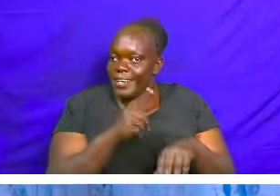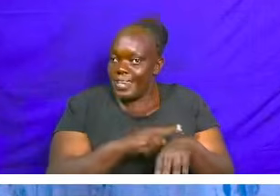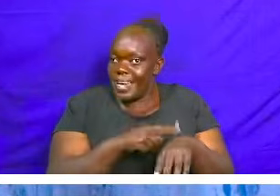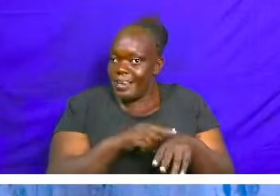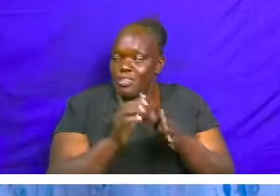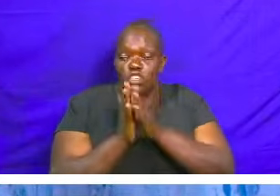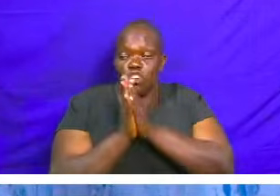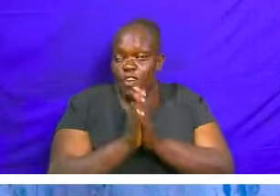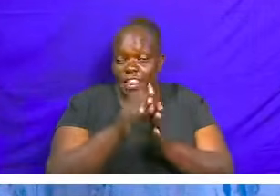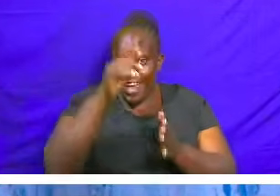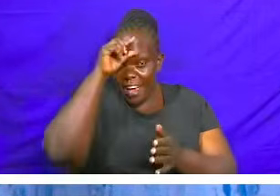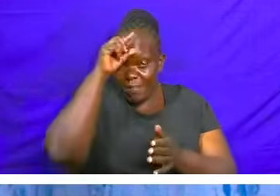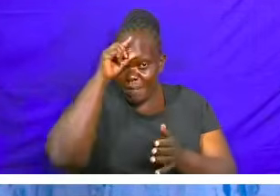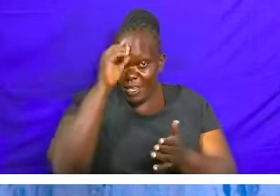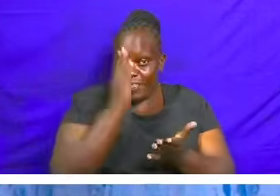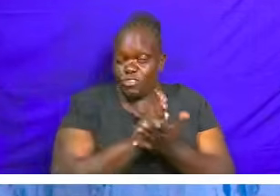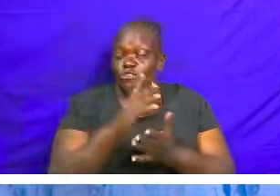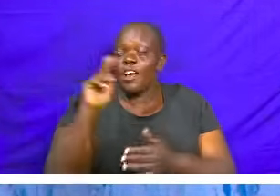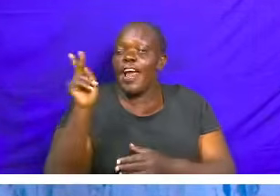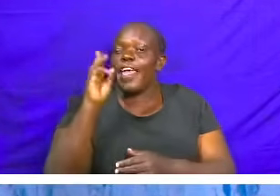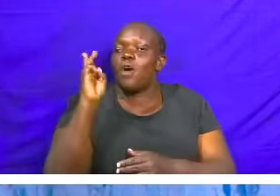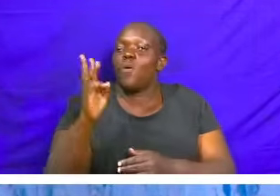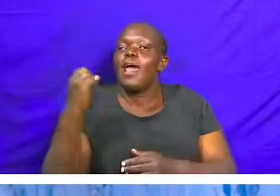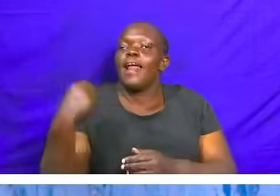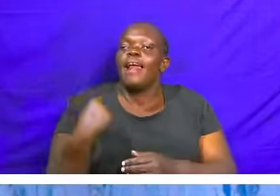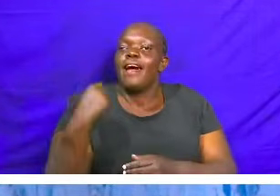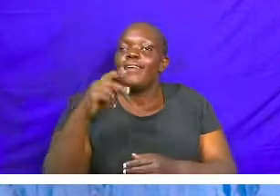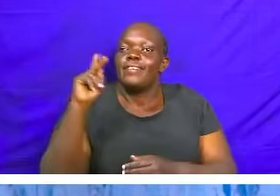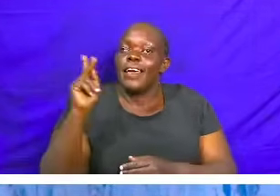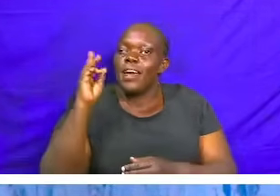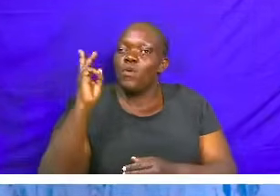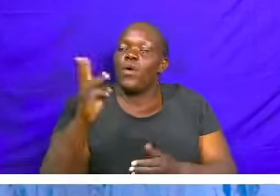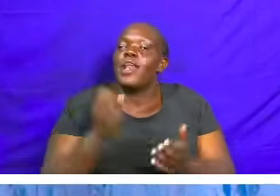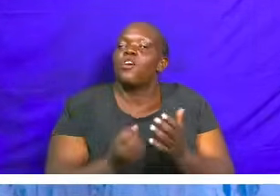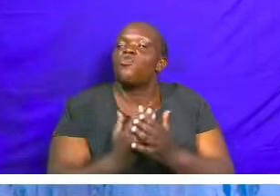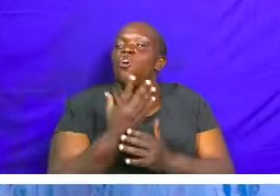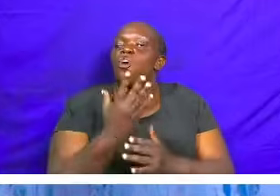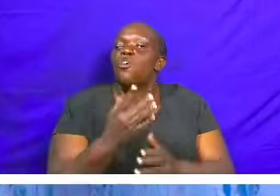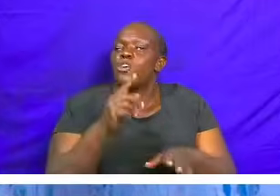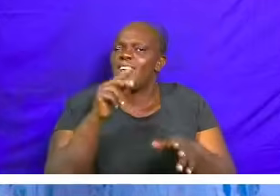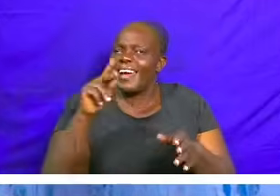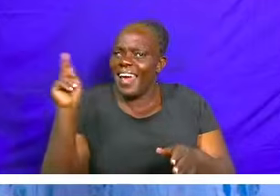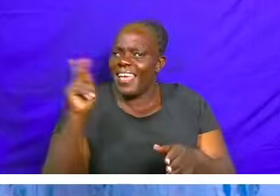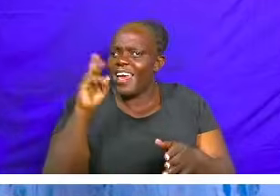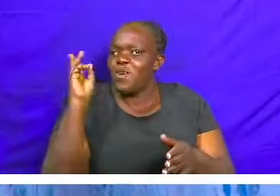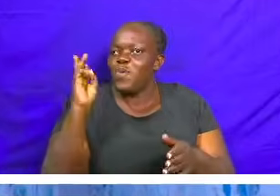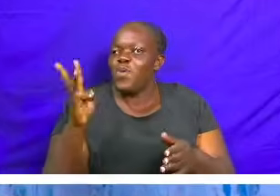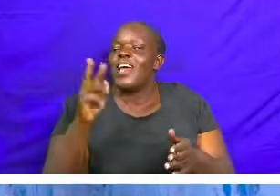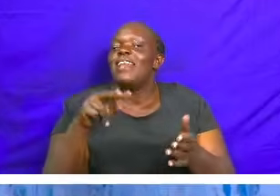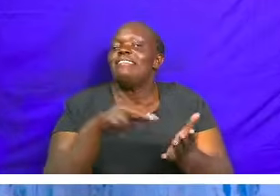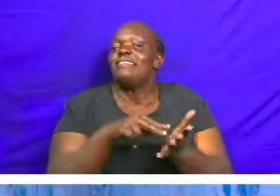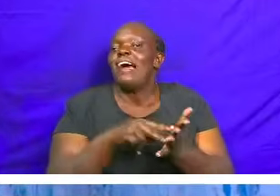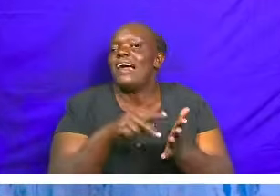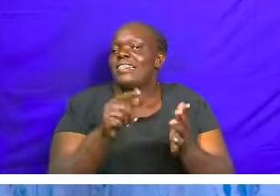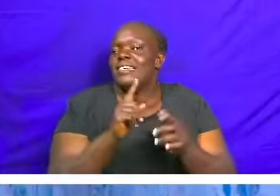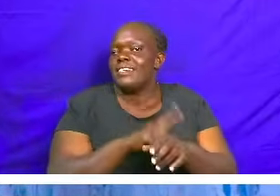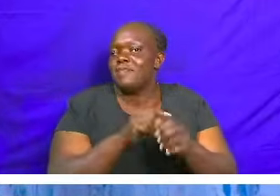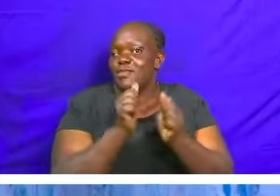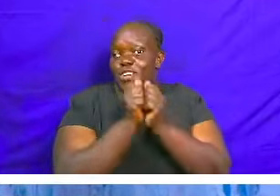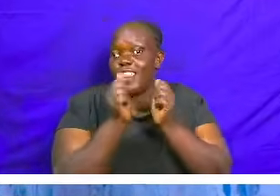Spox. Kenya itainuka, Kenya itasimama, Kenya itanawiri kwa